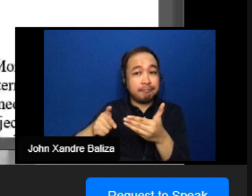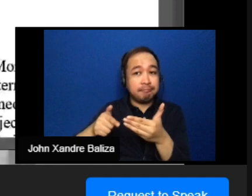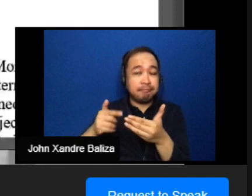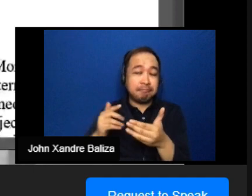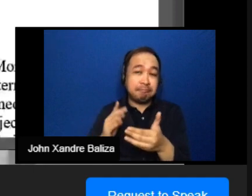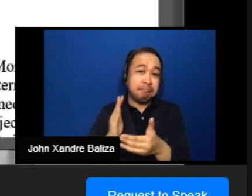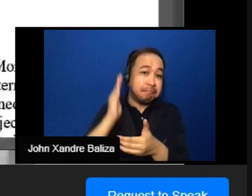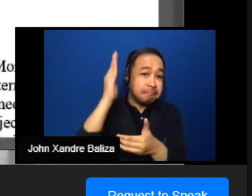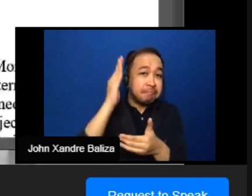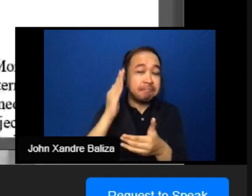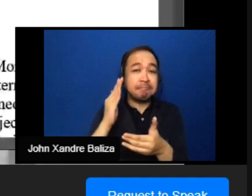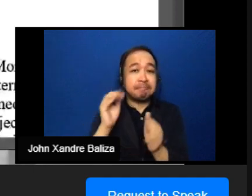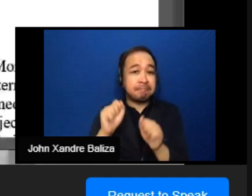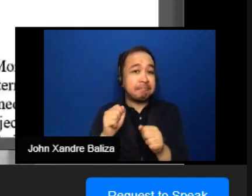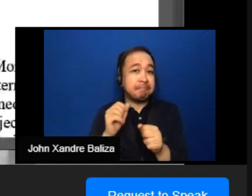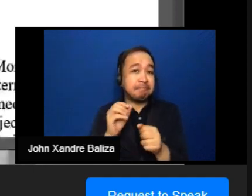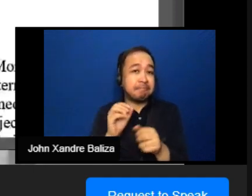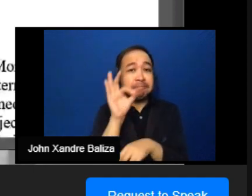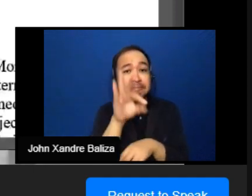intervention.